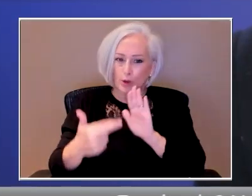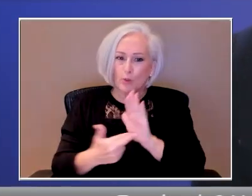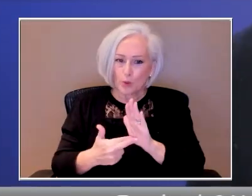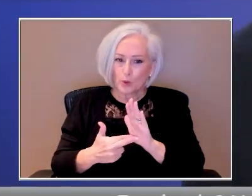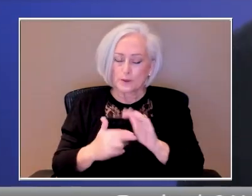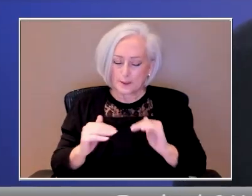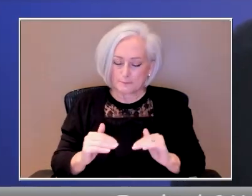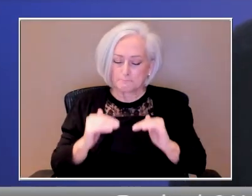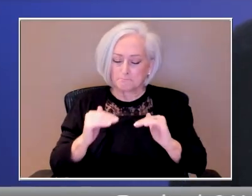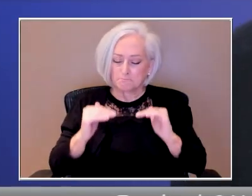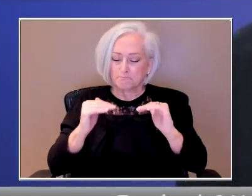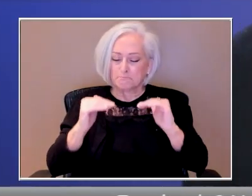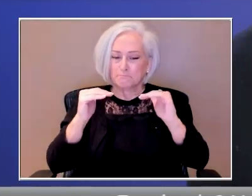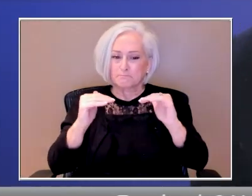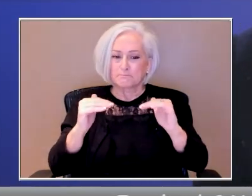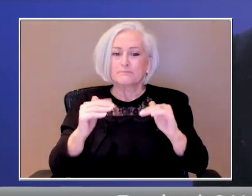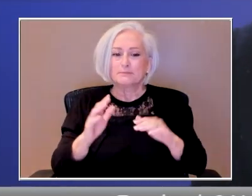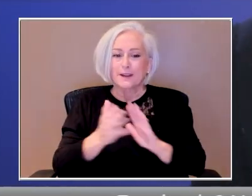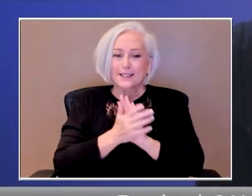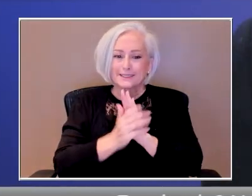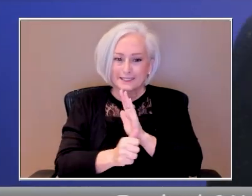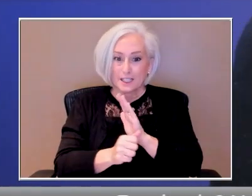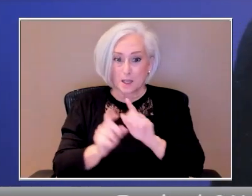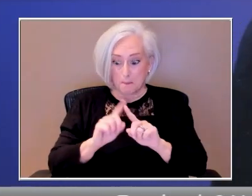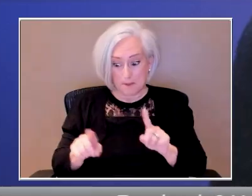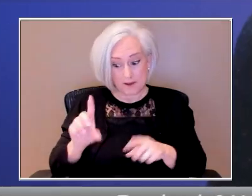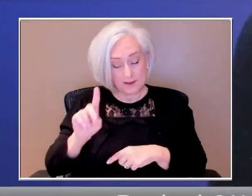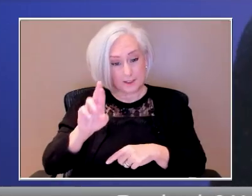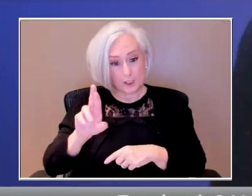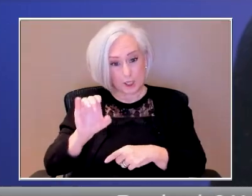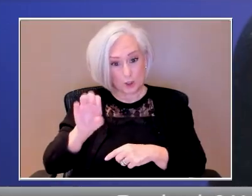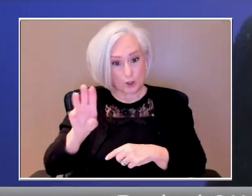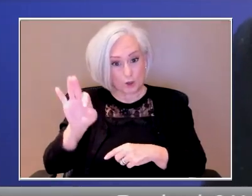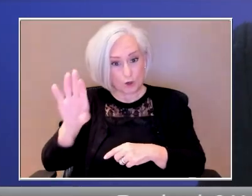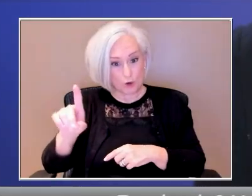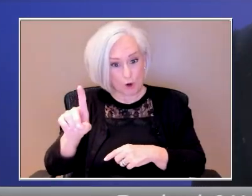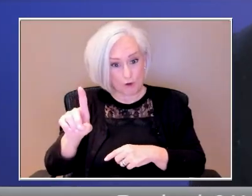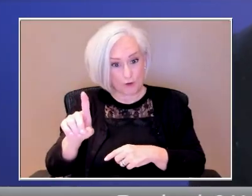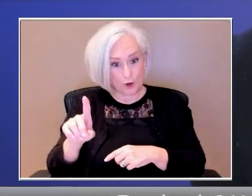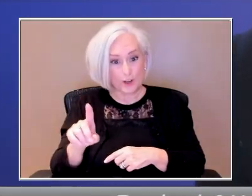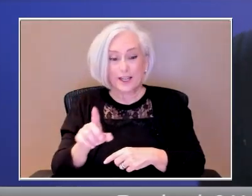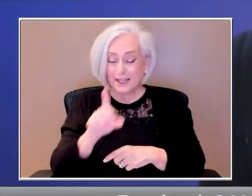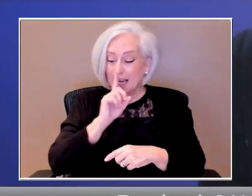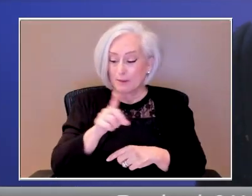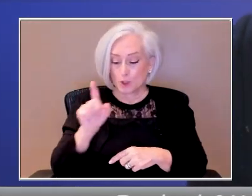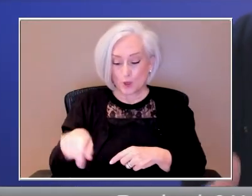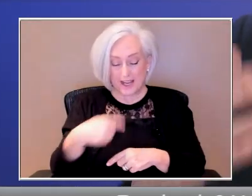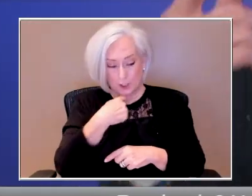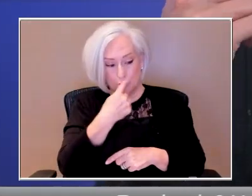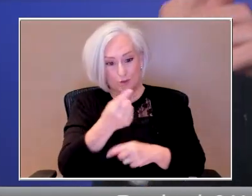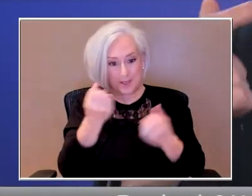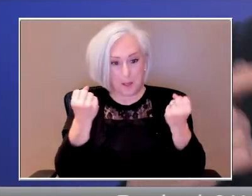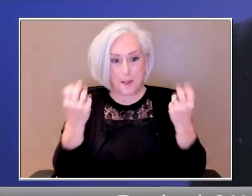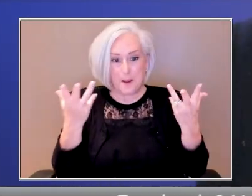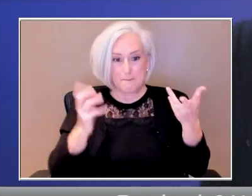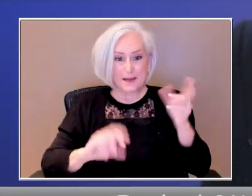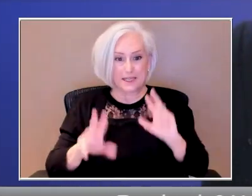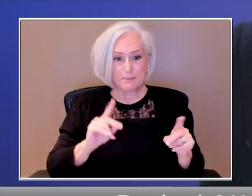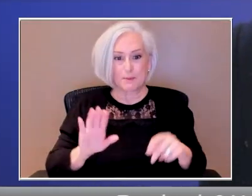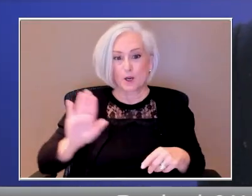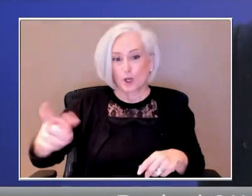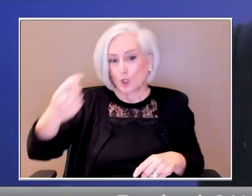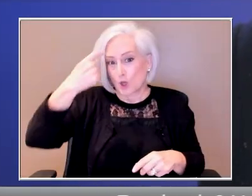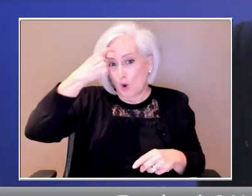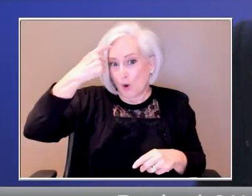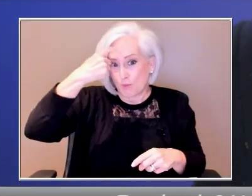but as Dr. Crawford can attest, and as he probably has to tell many people who get this kind of surgery, your brain starts to get ahead of